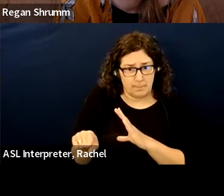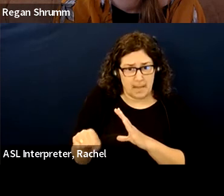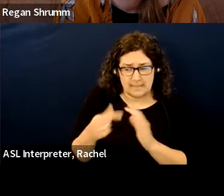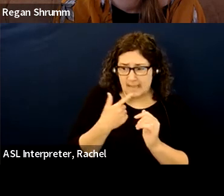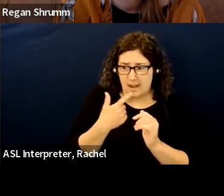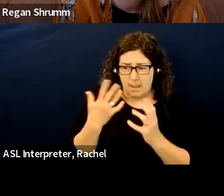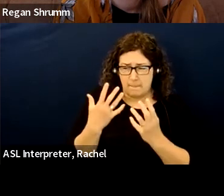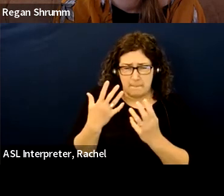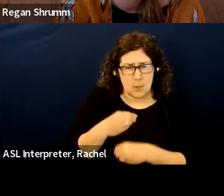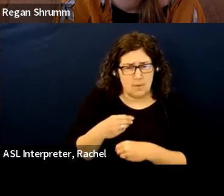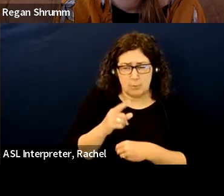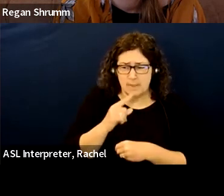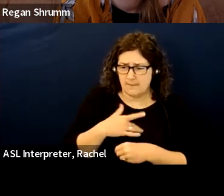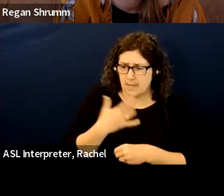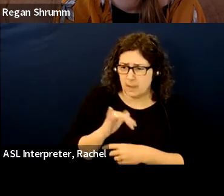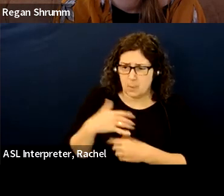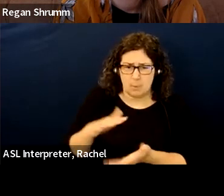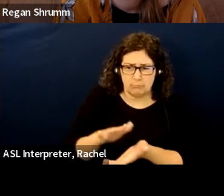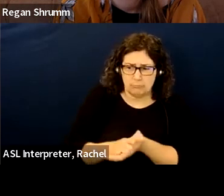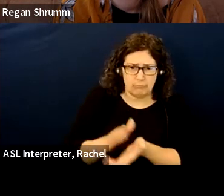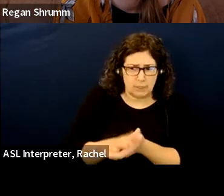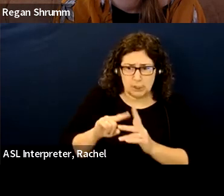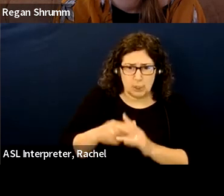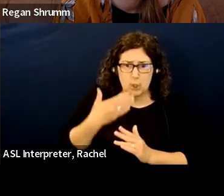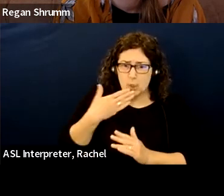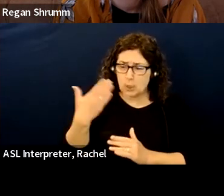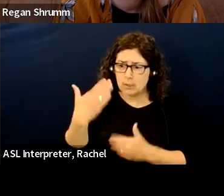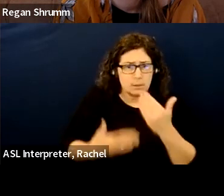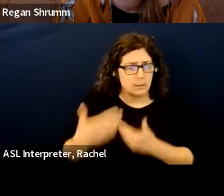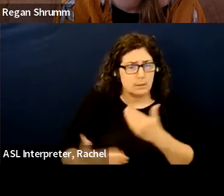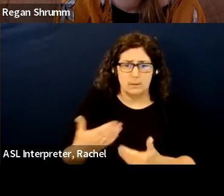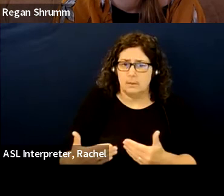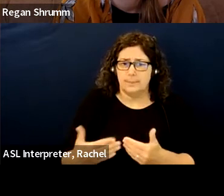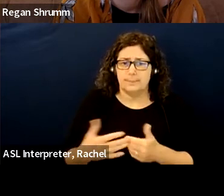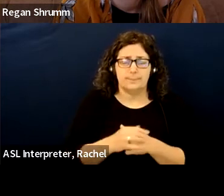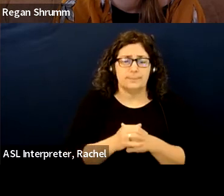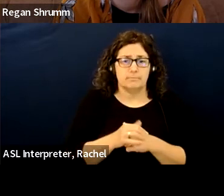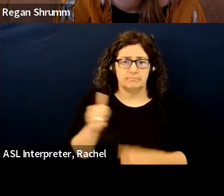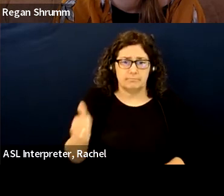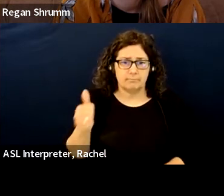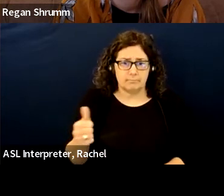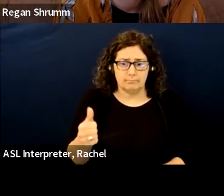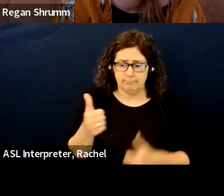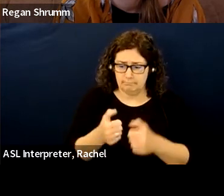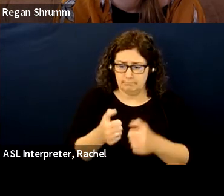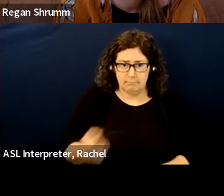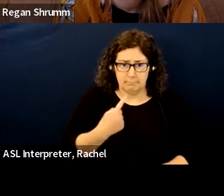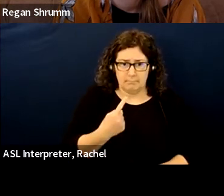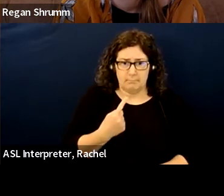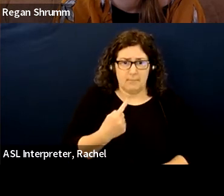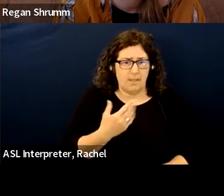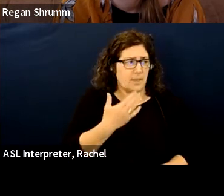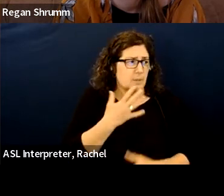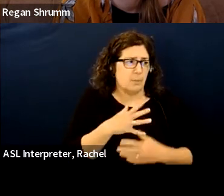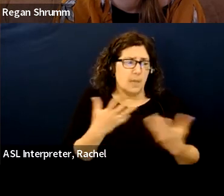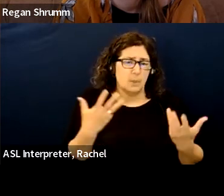is really beautiful. And I really feel like this is the start of a solo show that you have here. And he wrote me back like a couple days later and said, thank you so